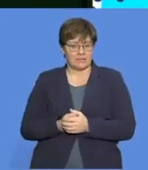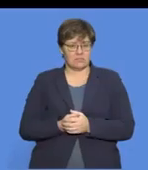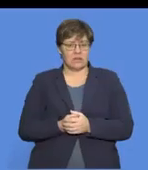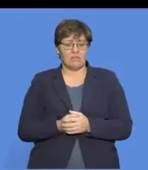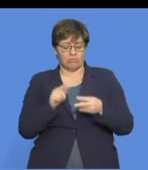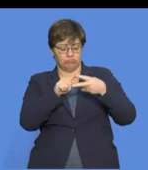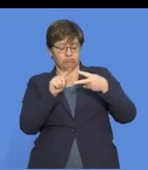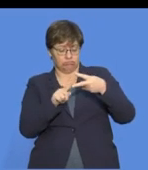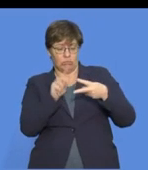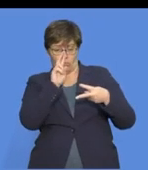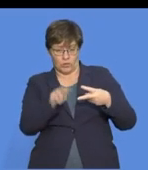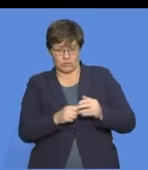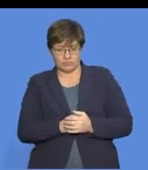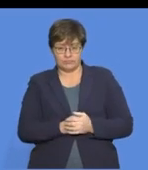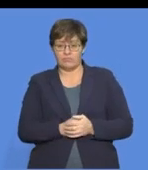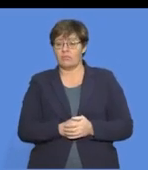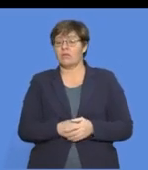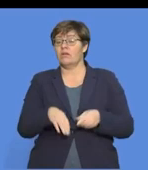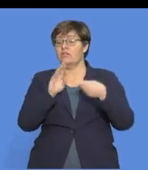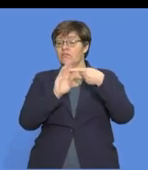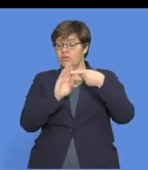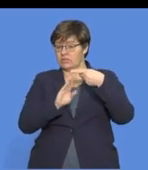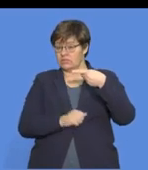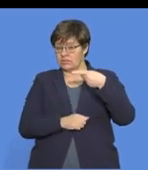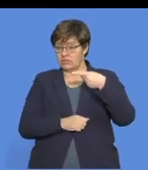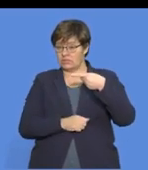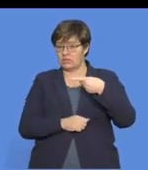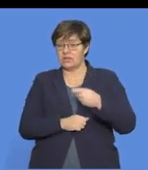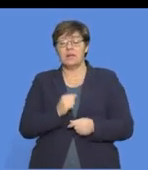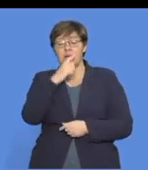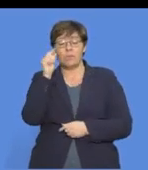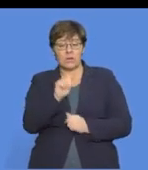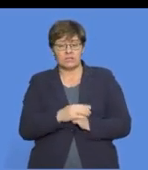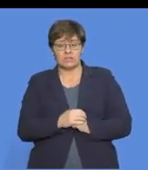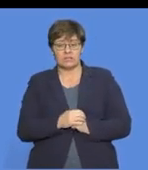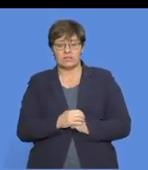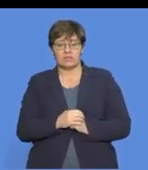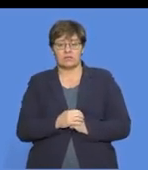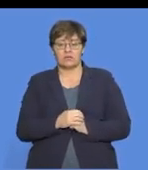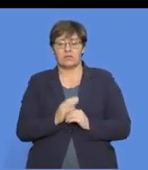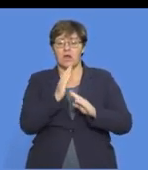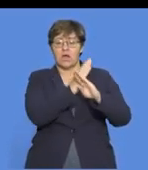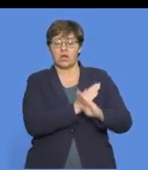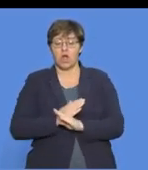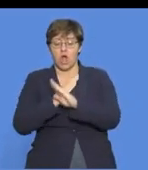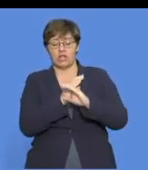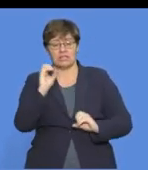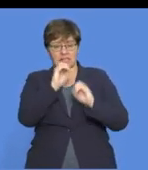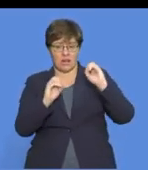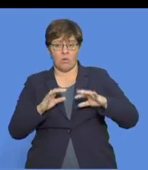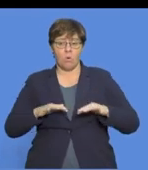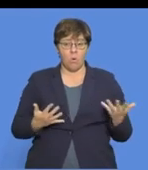these. First one is something called a guard